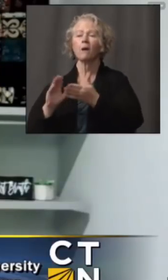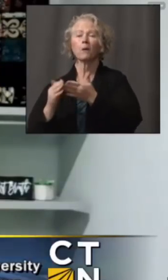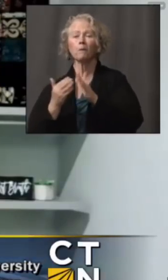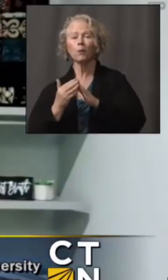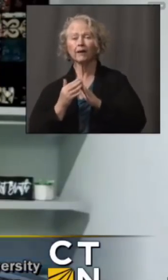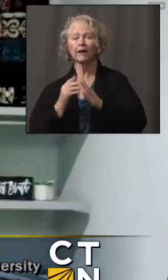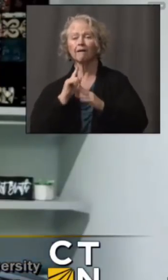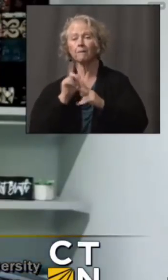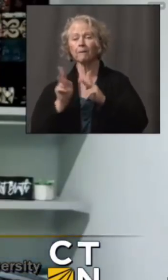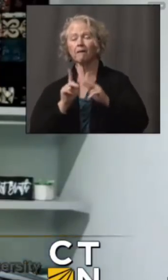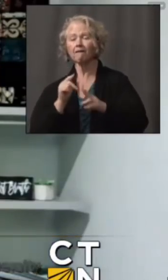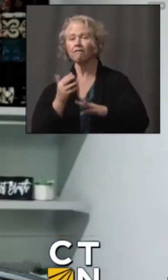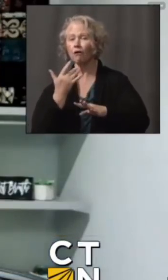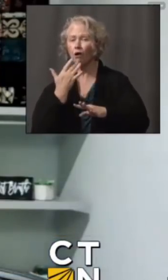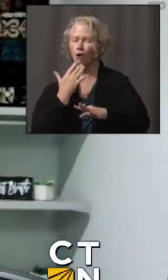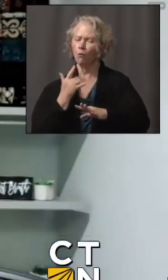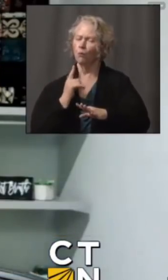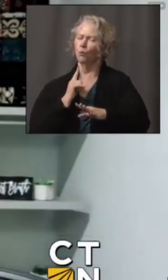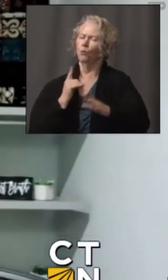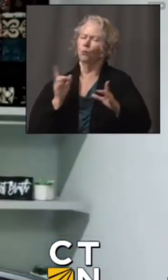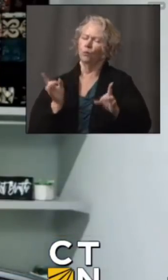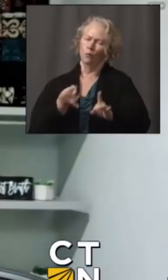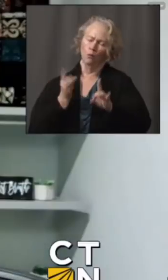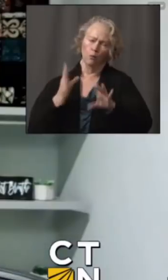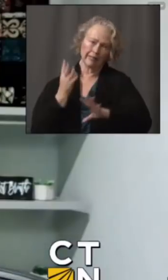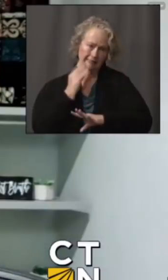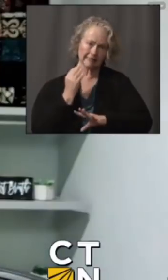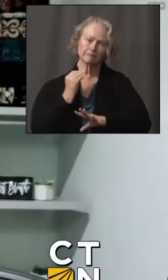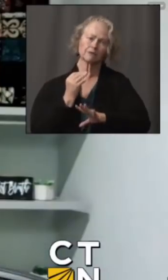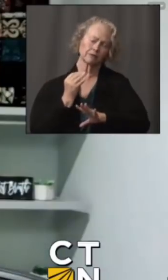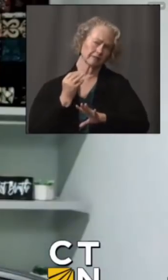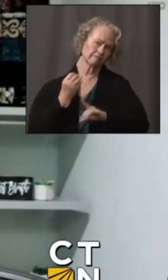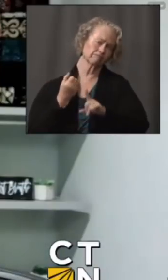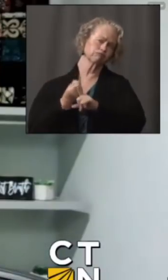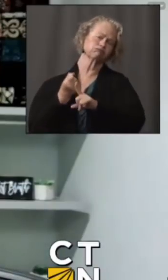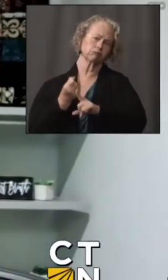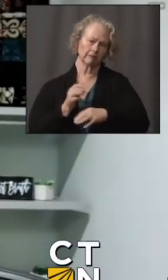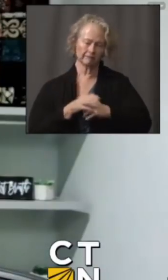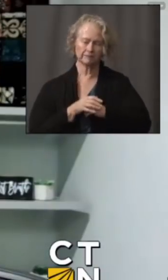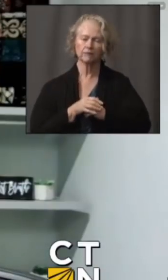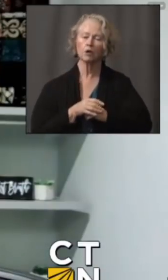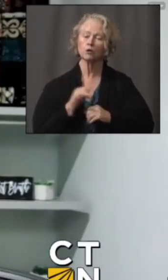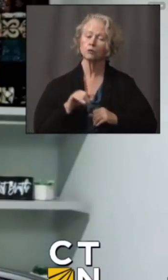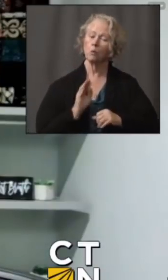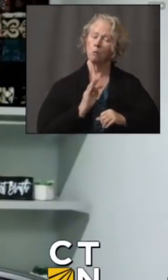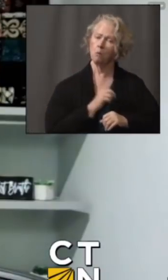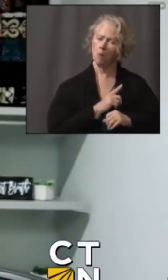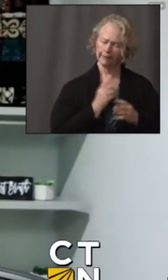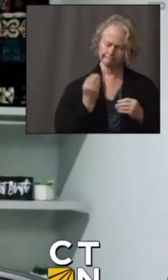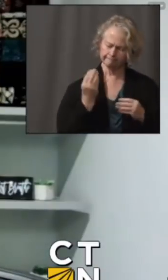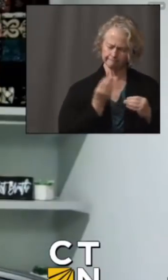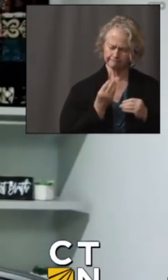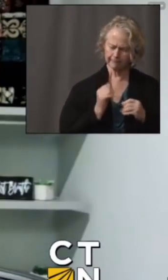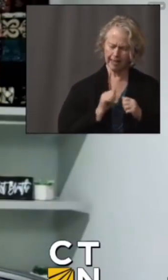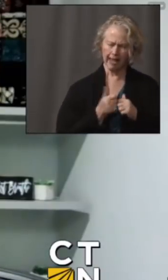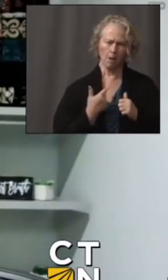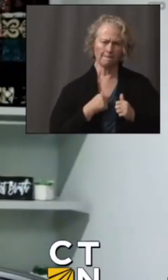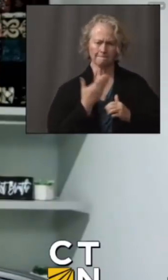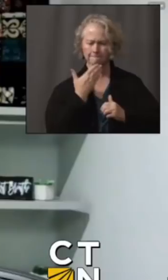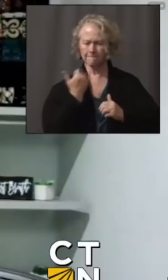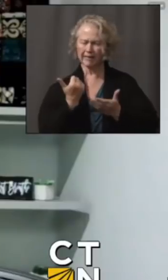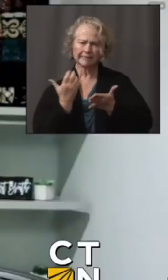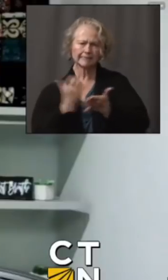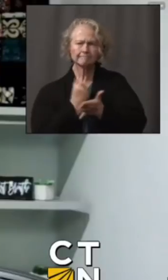very hard hit by the pandemic. And so to that point, the board is thinking about how we optimize equity